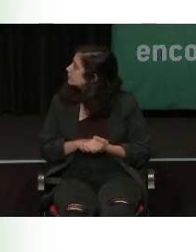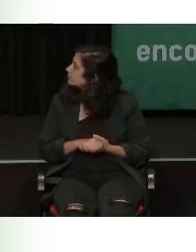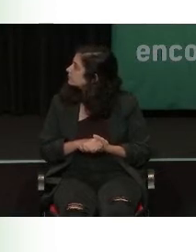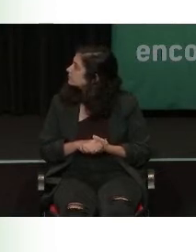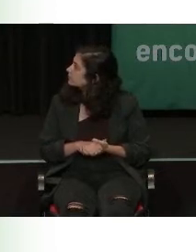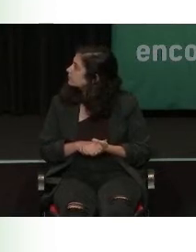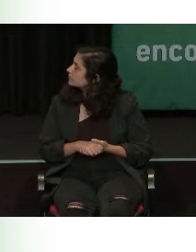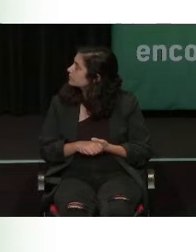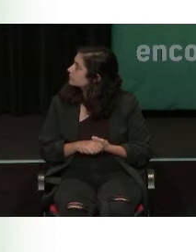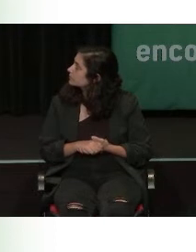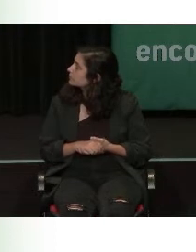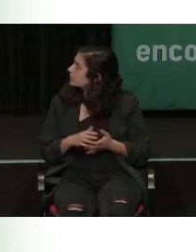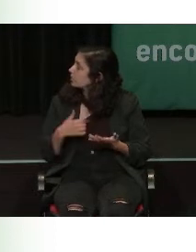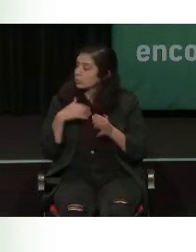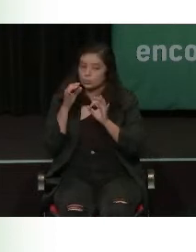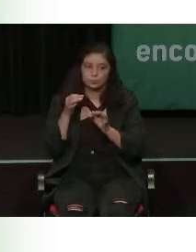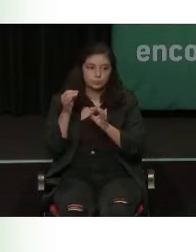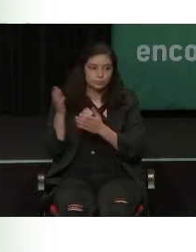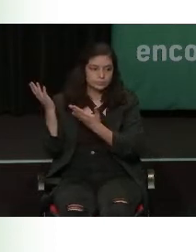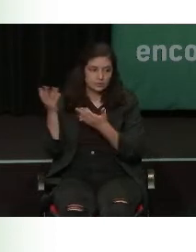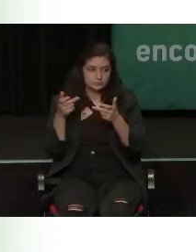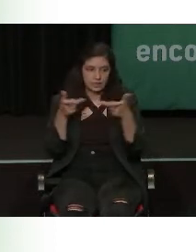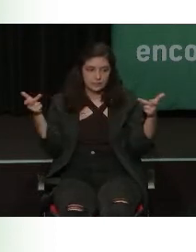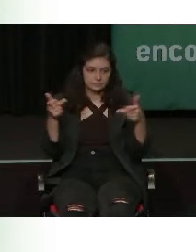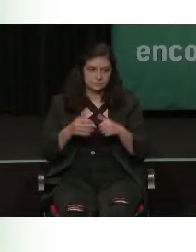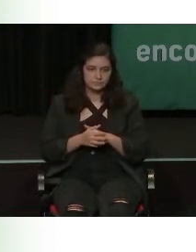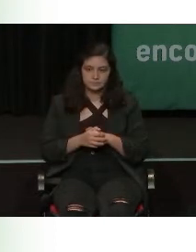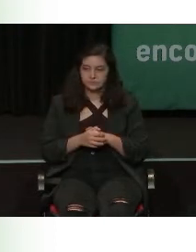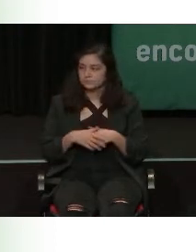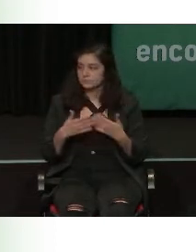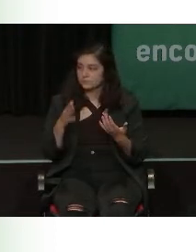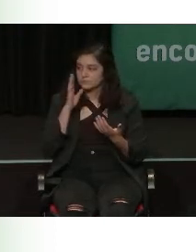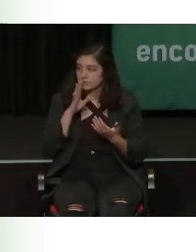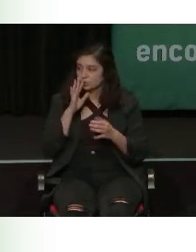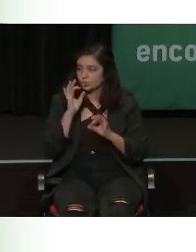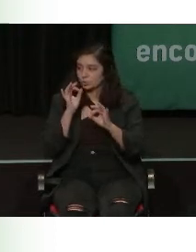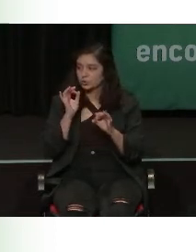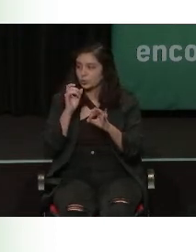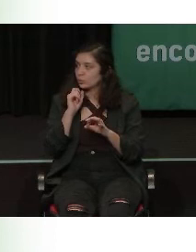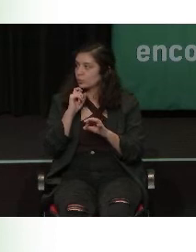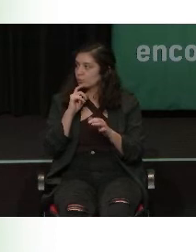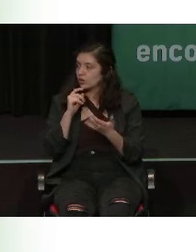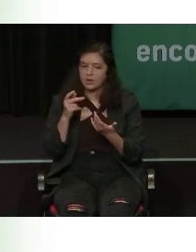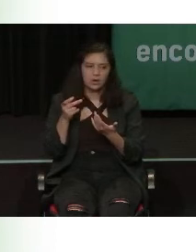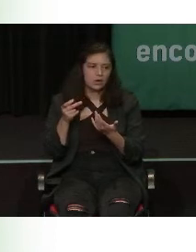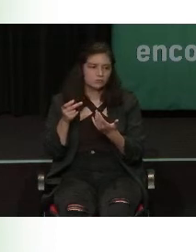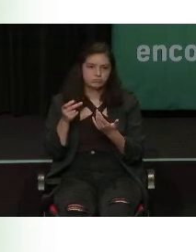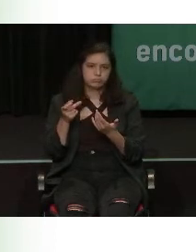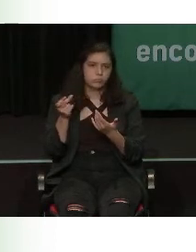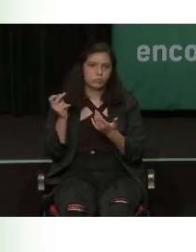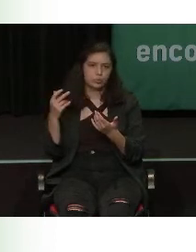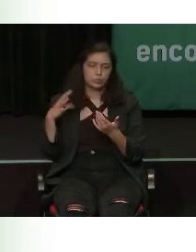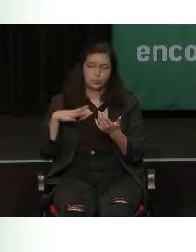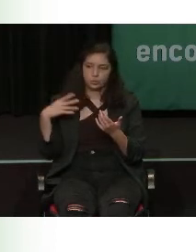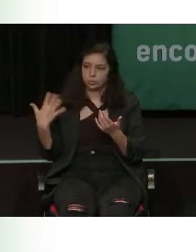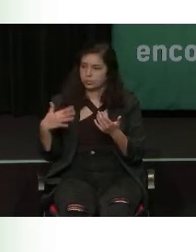Start your treatment now at torrentcure.com. So if the treatment could cost $100,000, if you come to Egypt, it